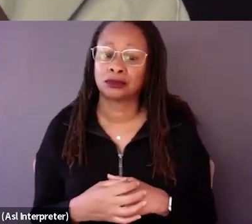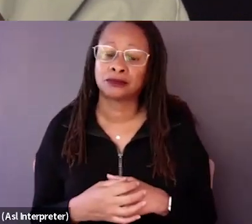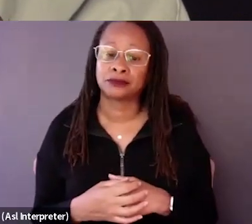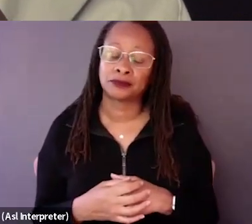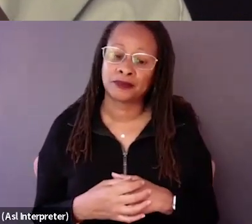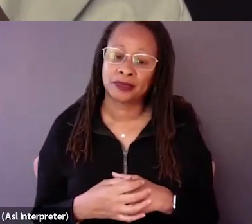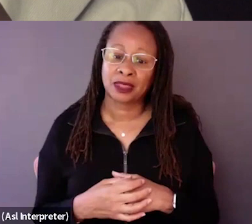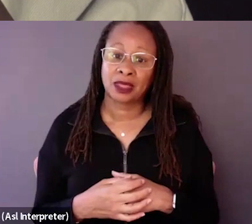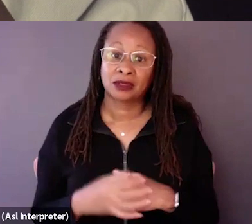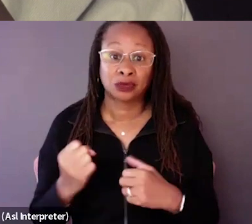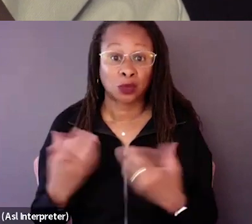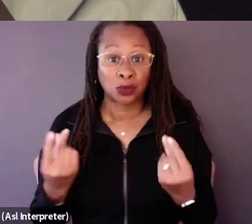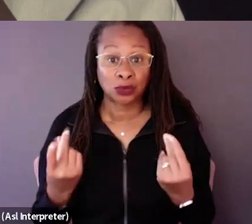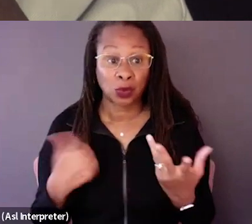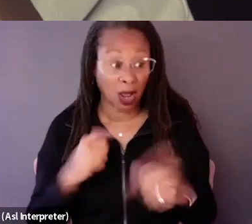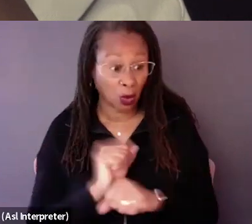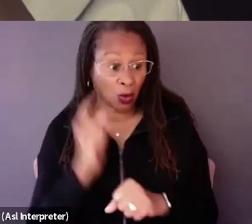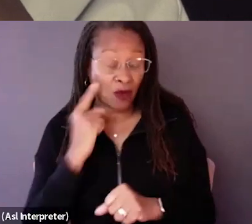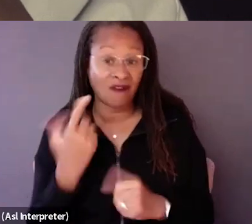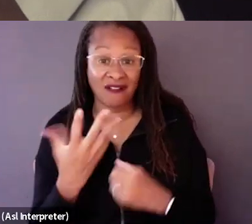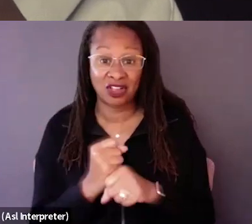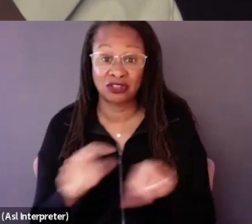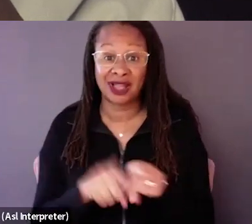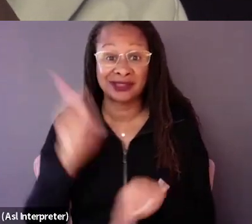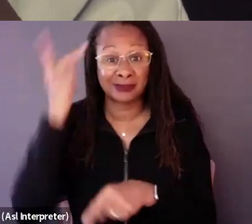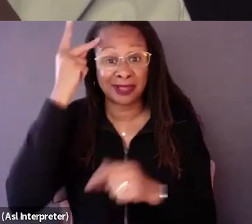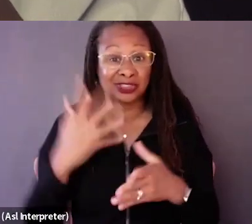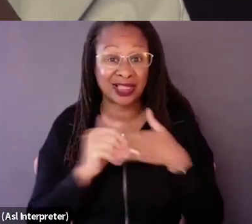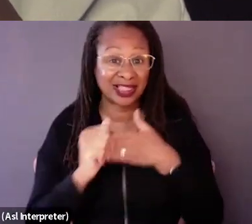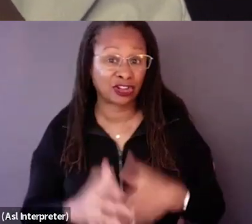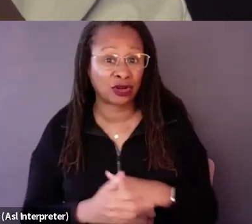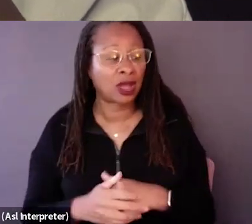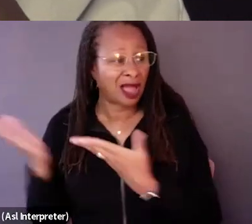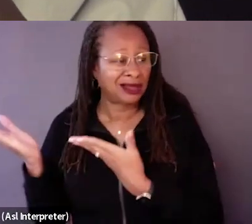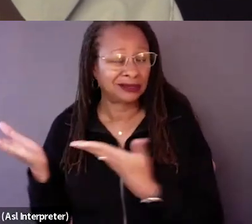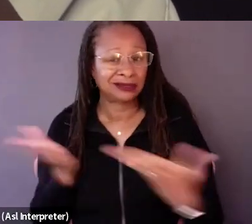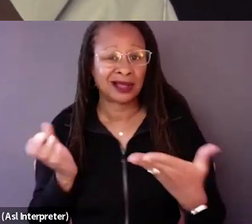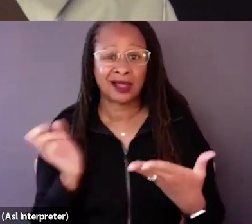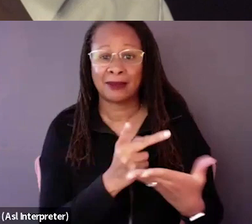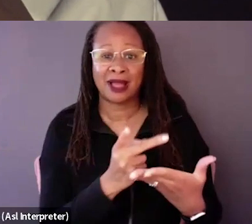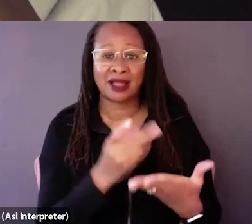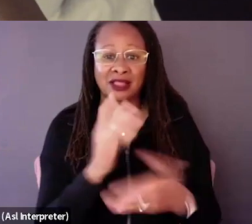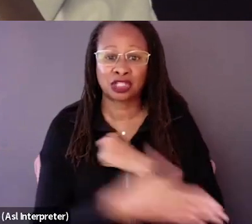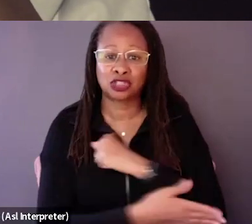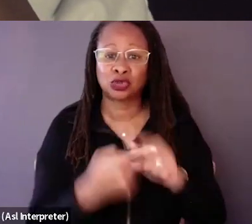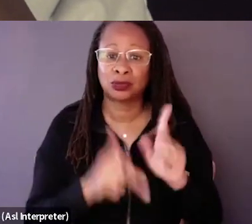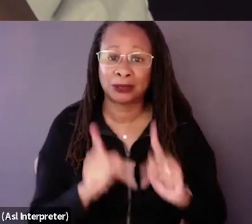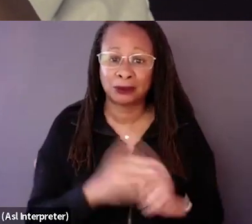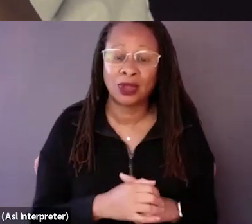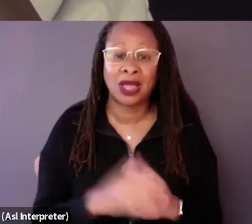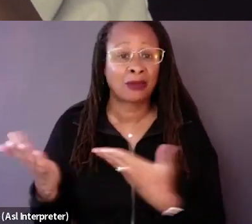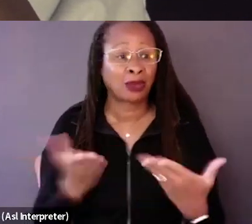quality, I think, because he doesn't have this strong man thing